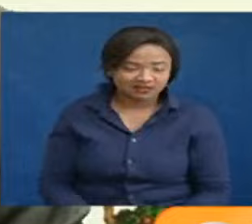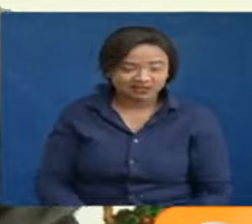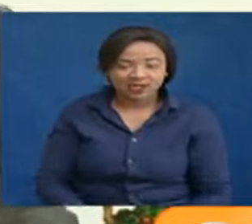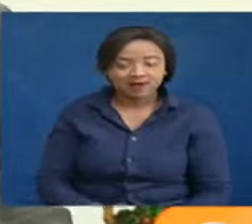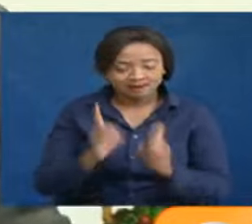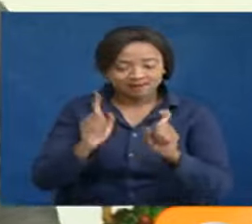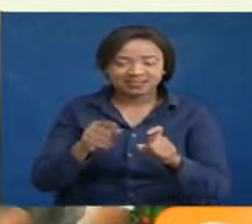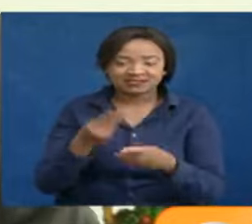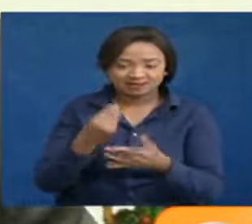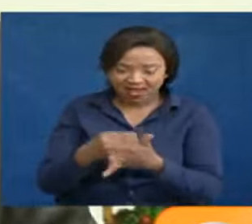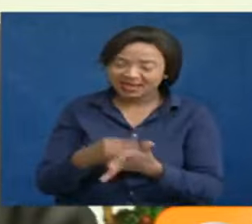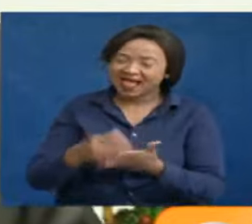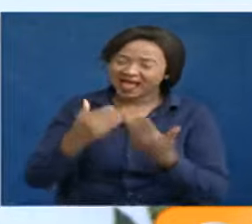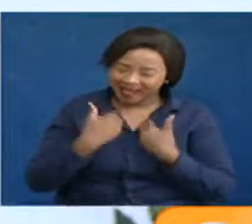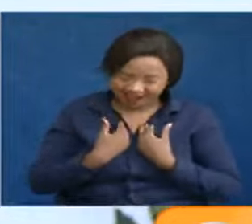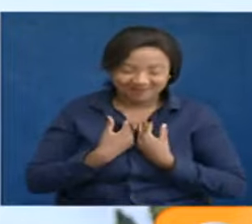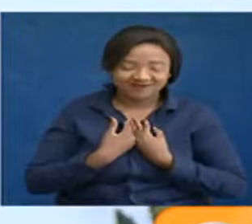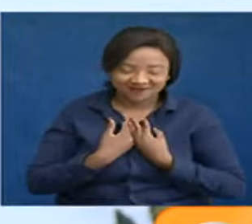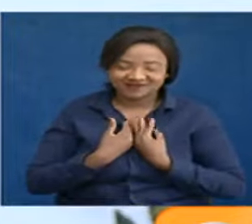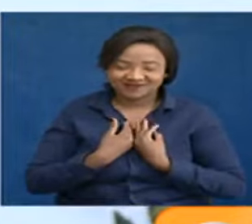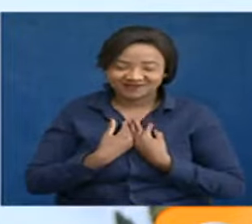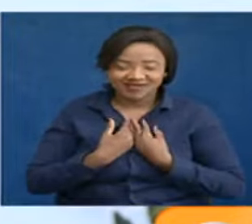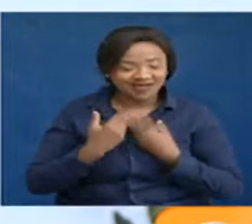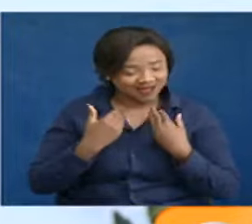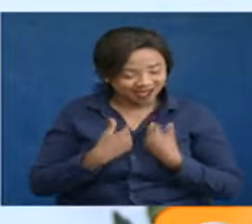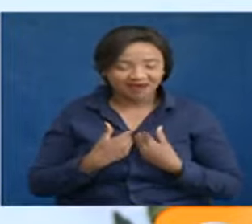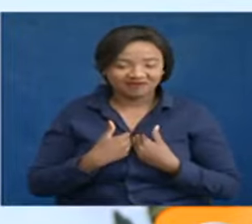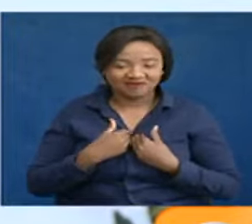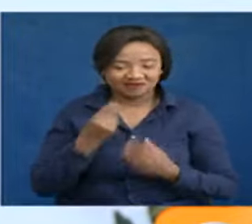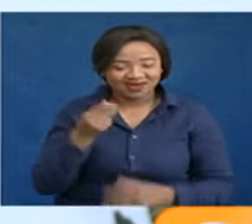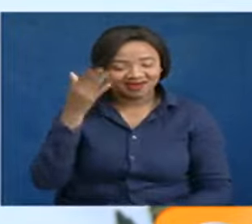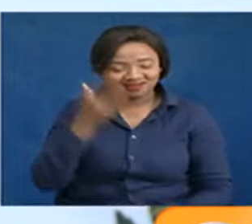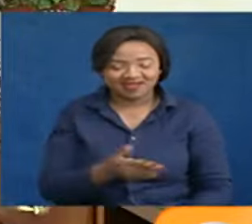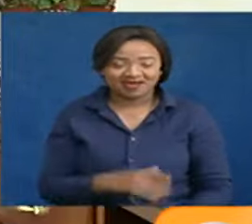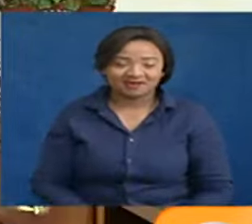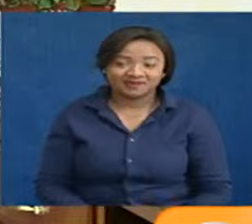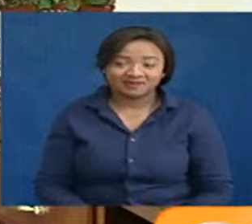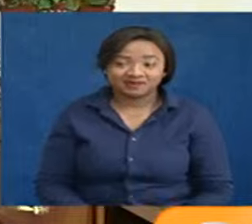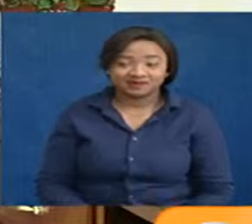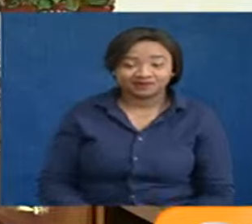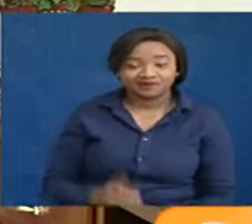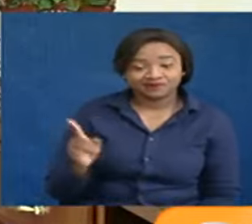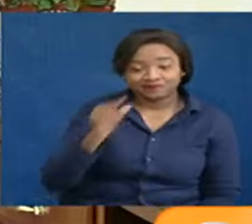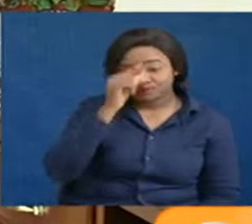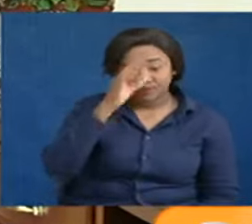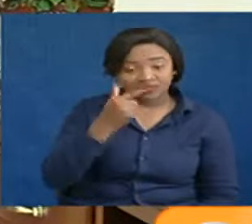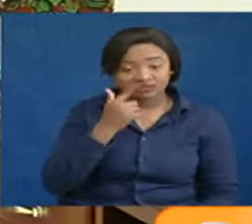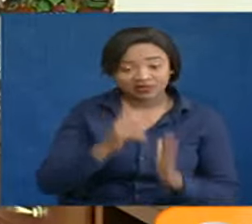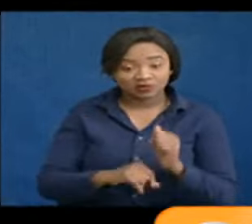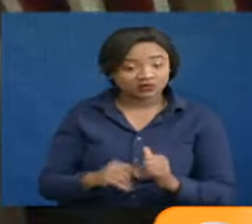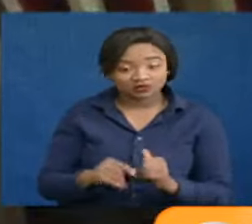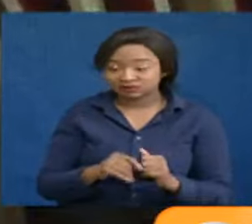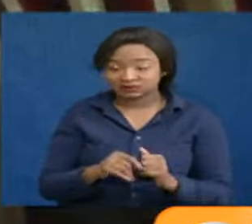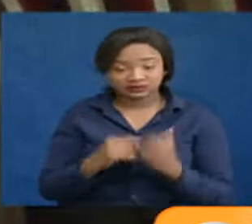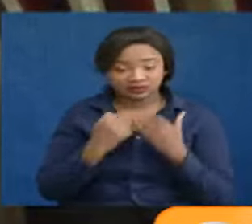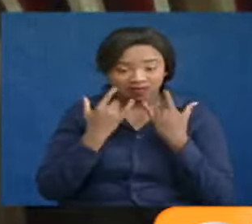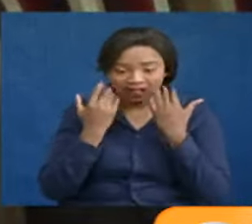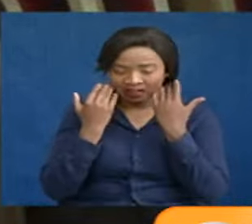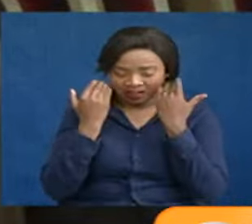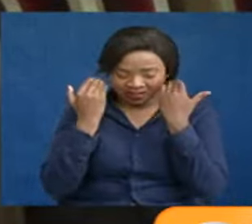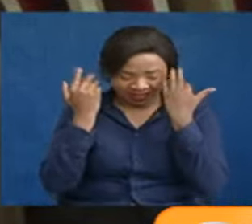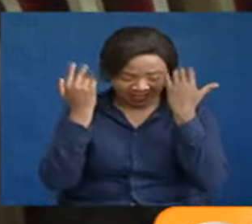liquid. There is money for them. According to governors, counties are suffocating in financial frustrations. We cannot